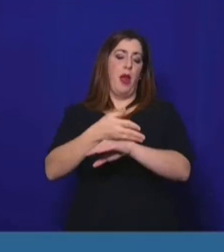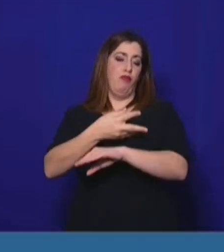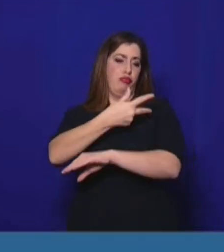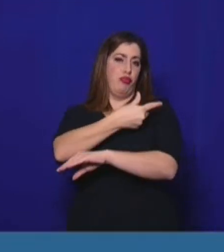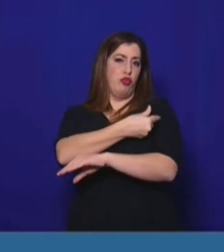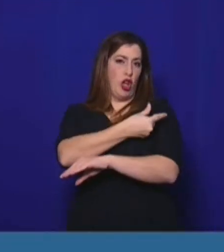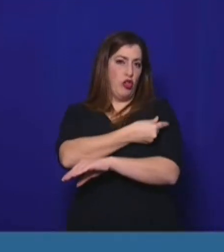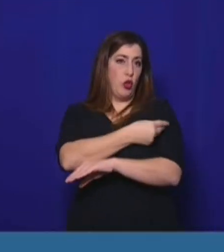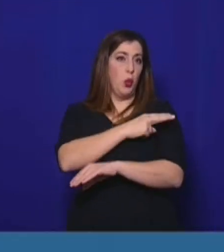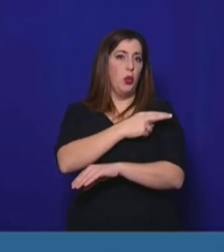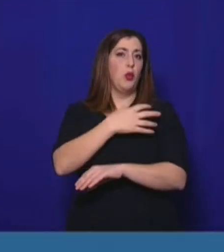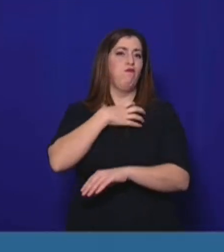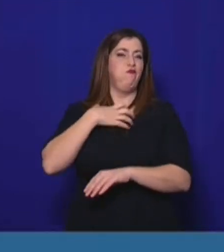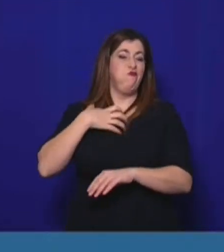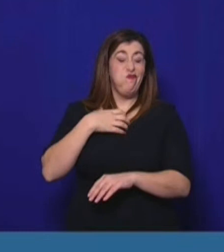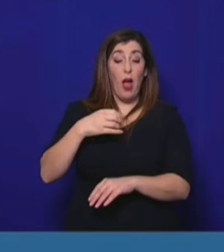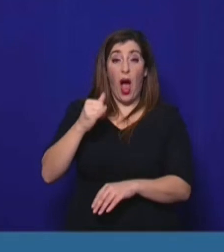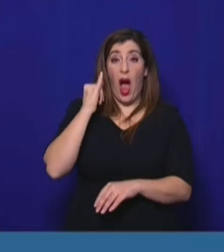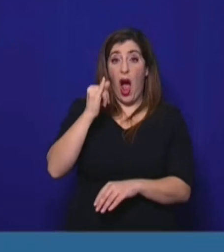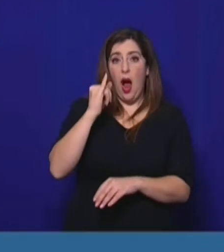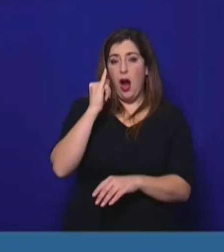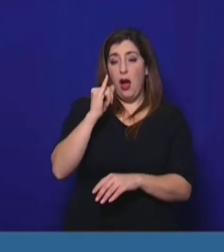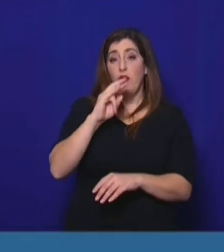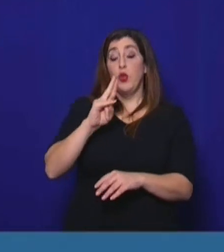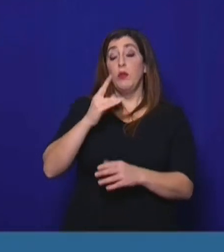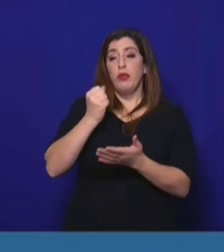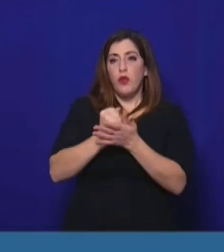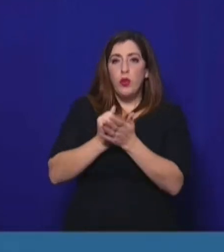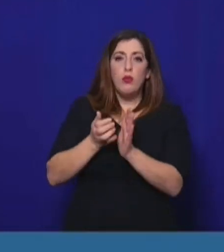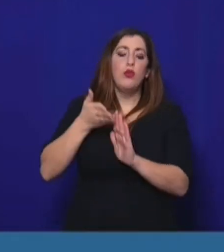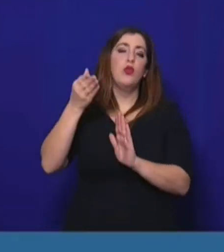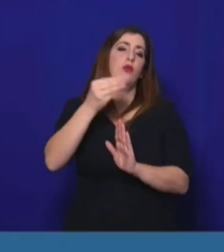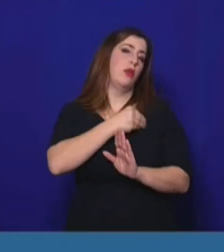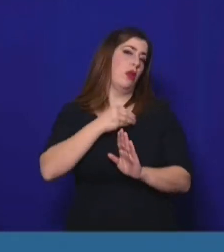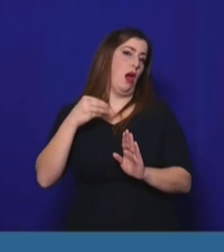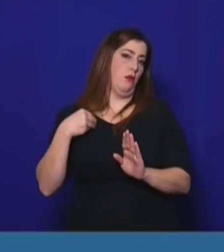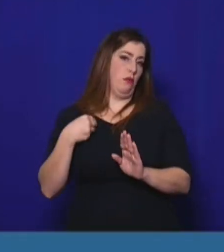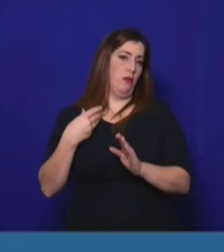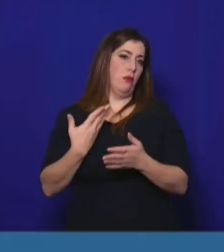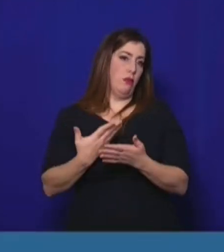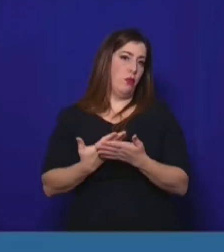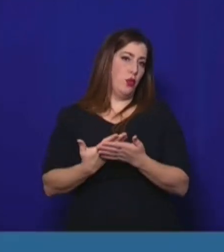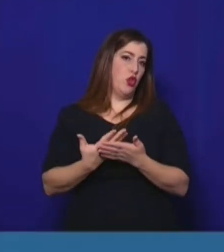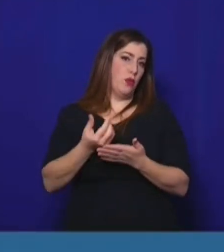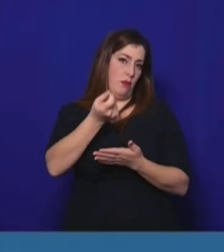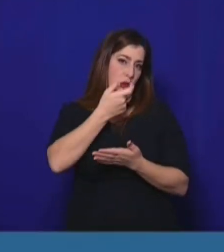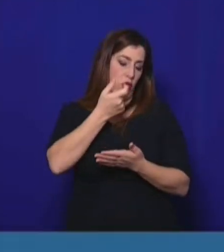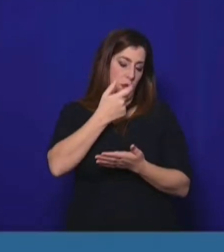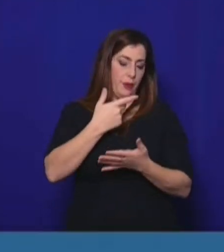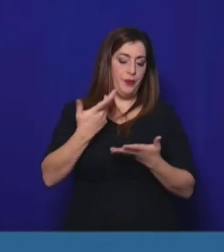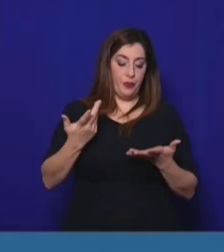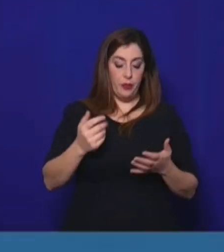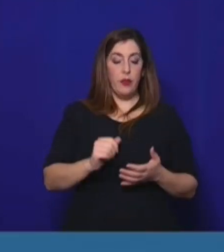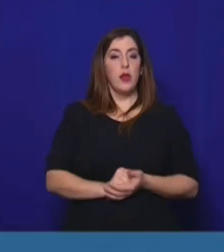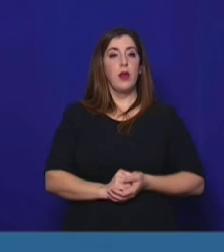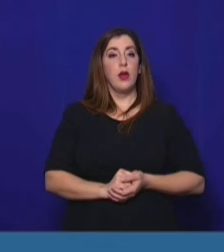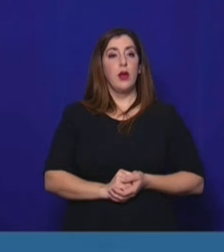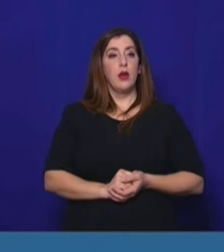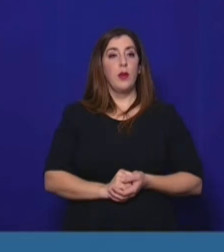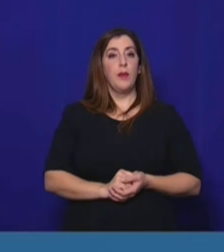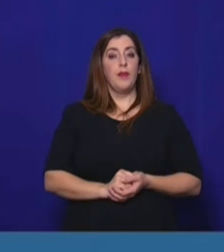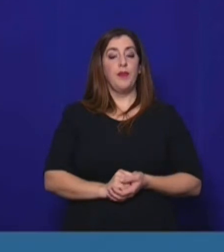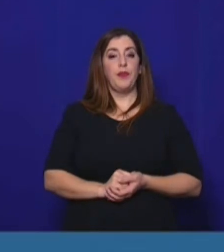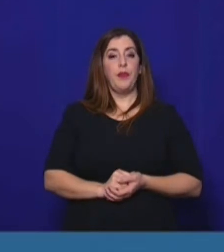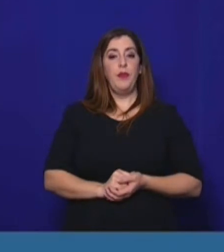tieħu kura jew inkella tidħol l-isptar jekk inti ħadd xi vaccine qabel jew inkella kellek xi allerġija qawwija għal xi